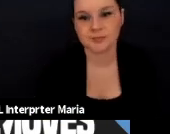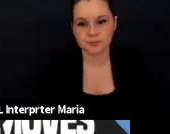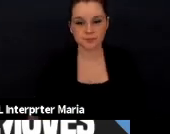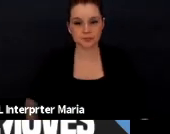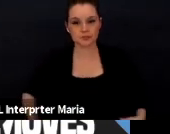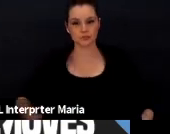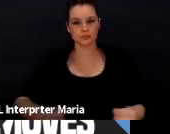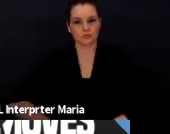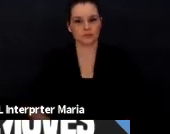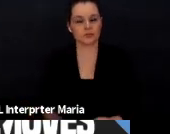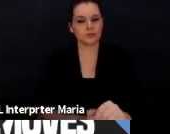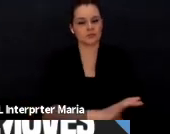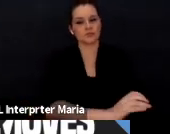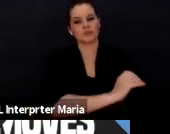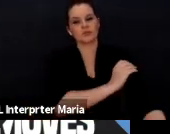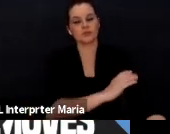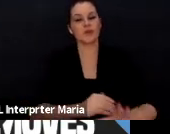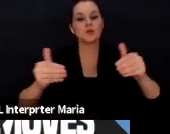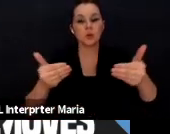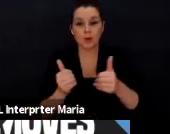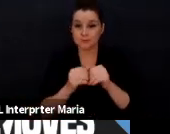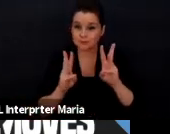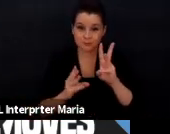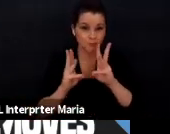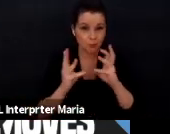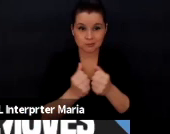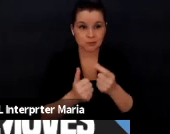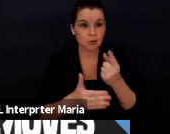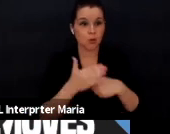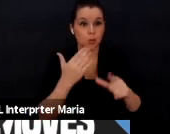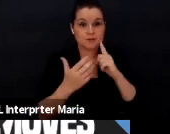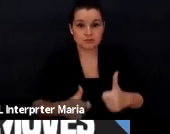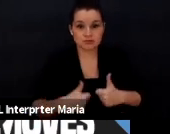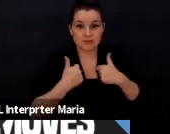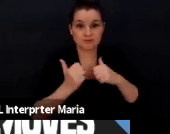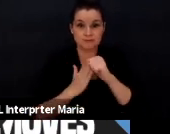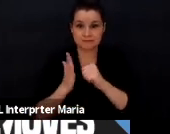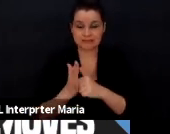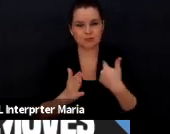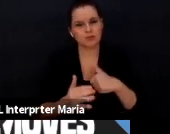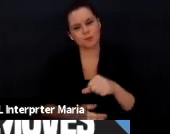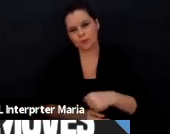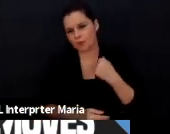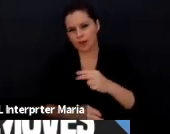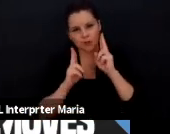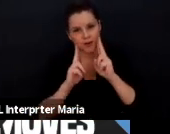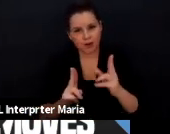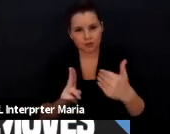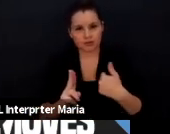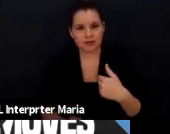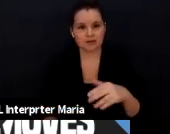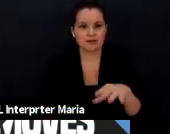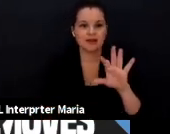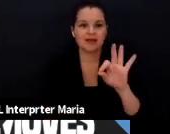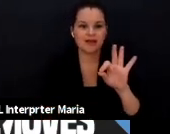So I would like to just, welcome to the workshop. What is your survivor's agenda? And we are very proud and honored to have Flannery